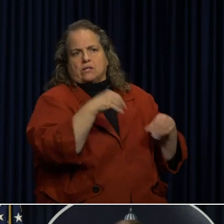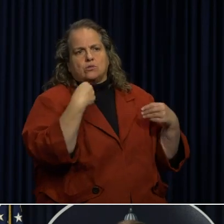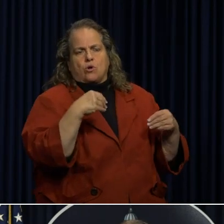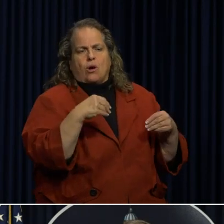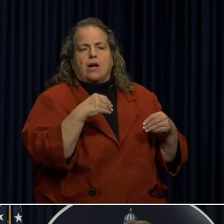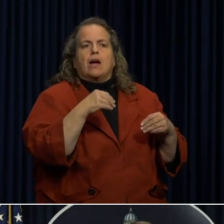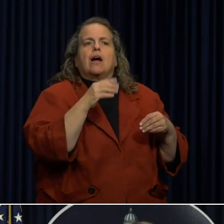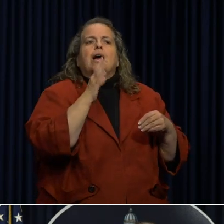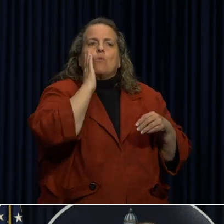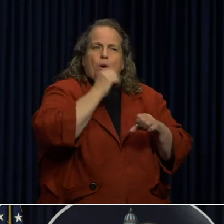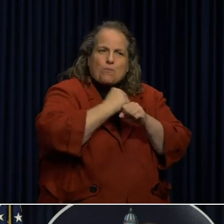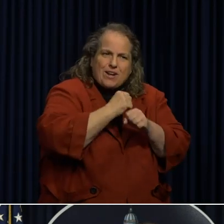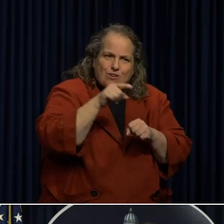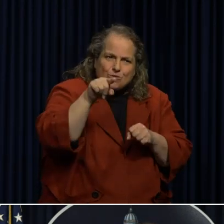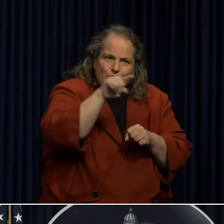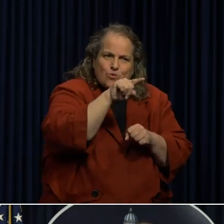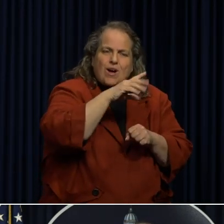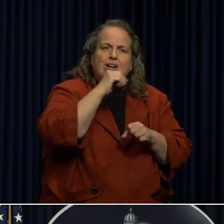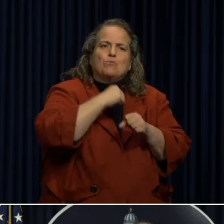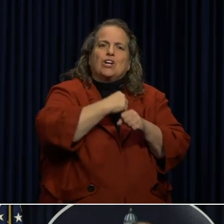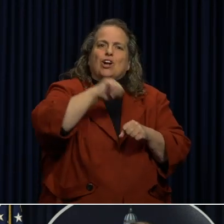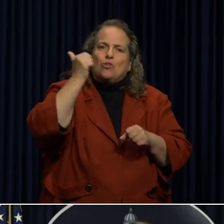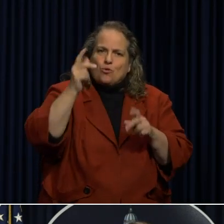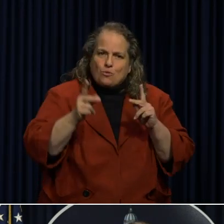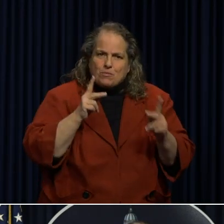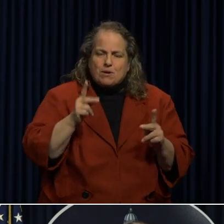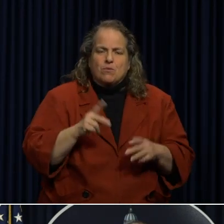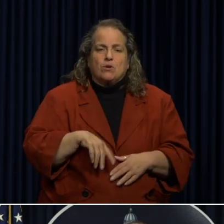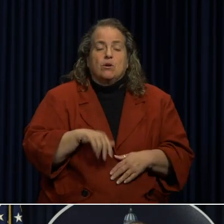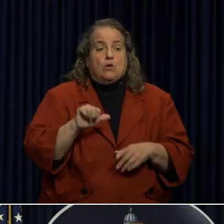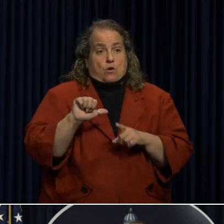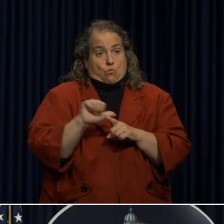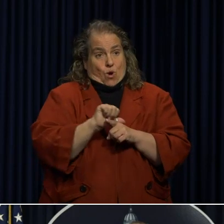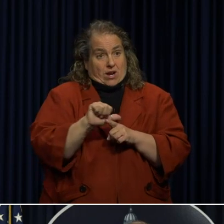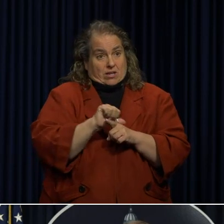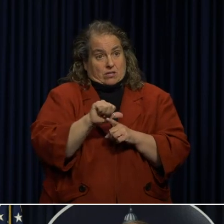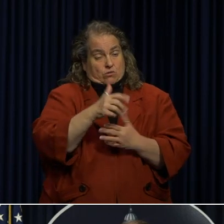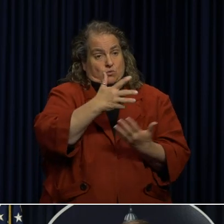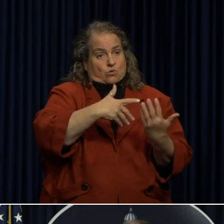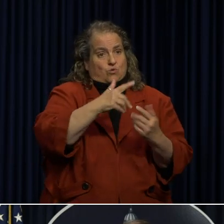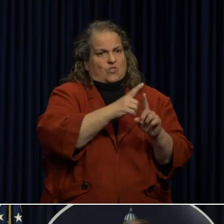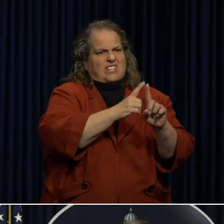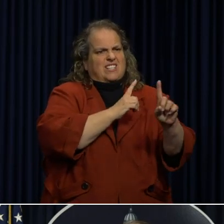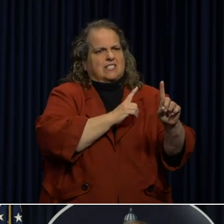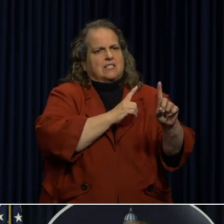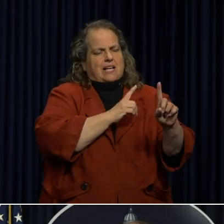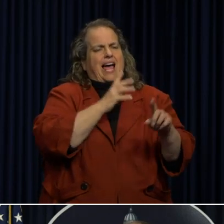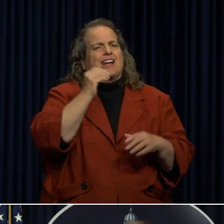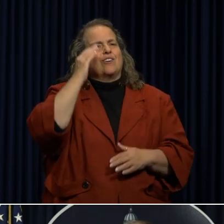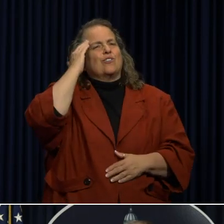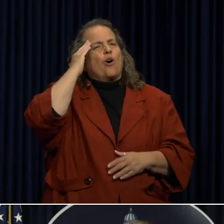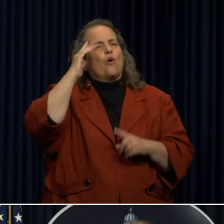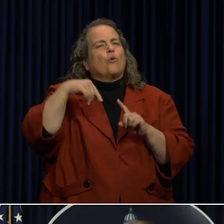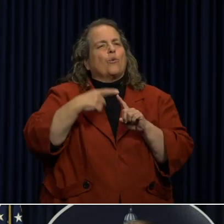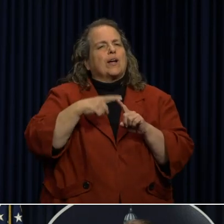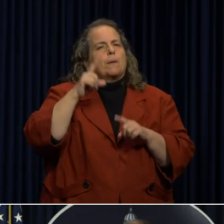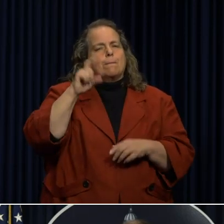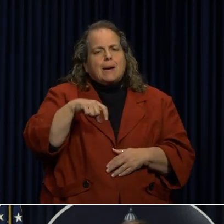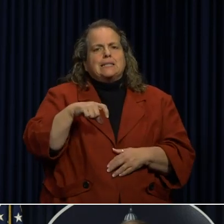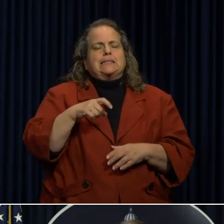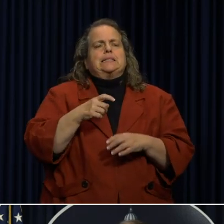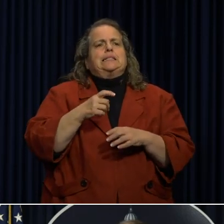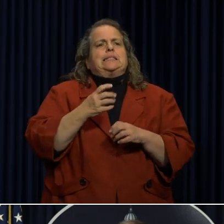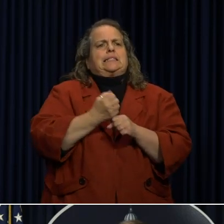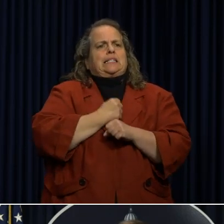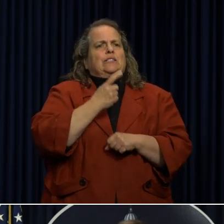also protects the people around you. Practice social distancing. Know when to seek care. But let me just say, we've got some